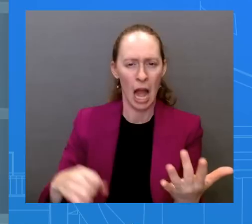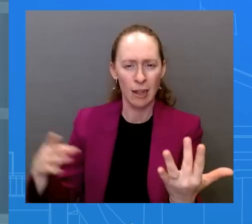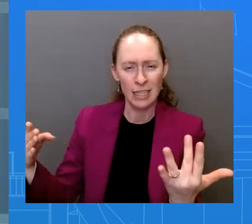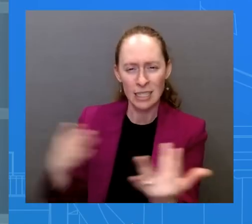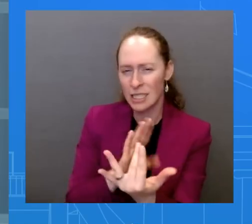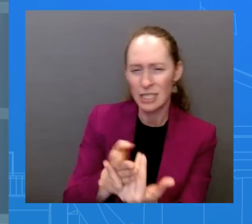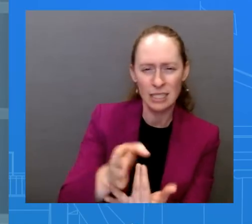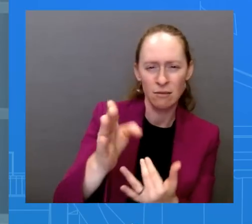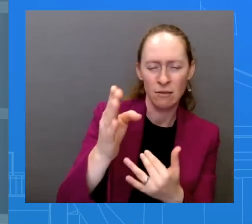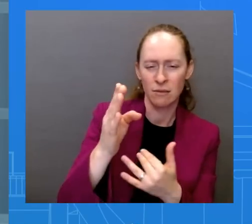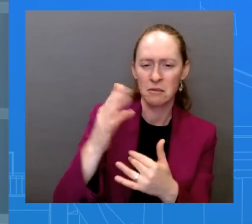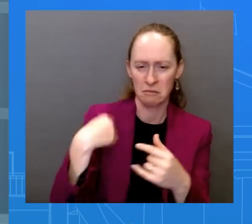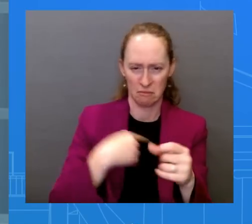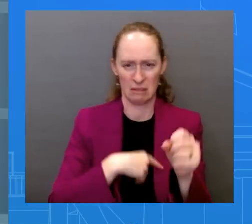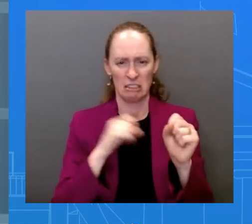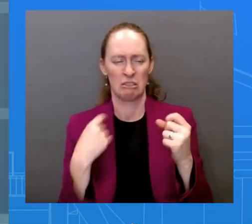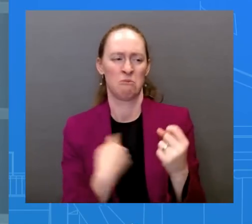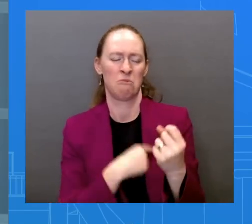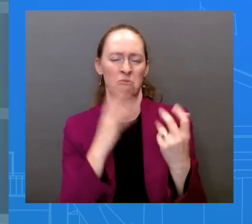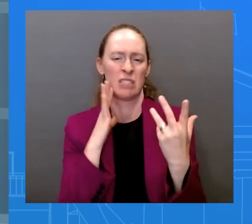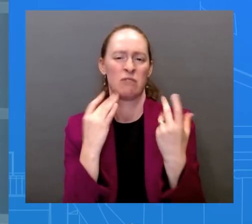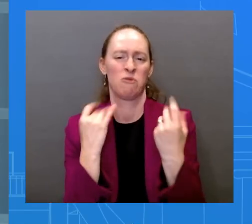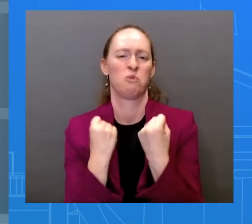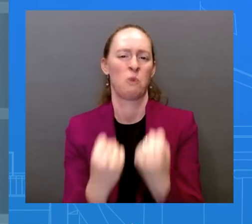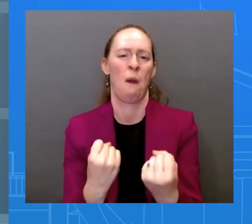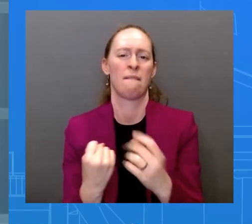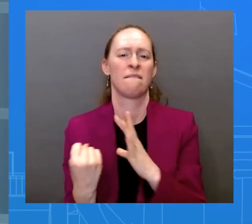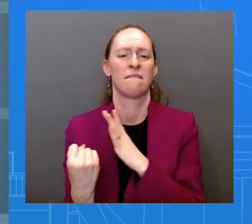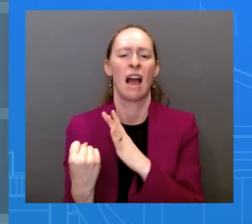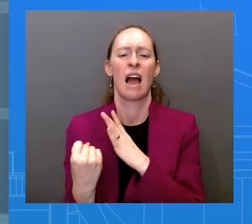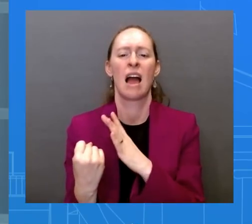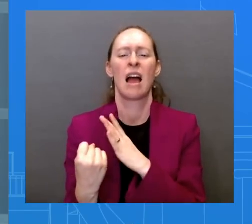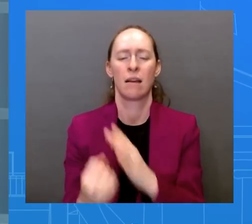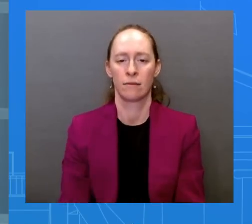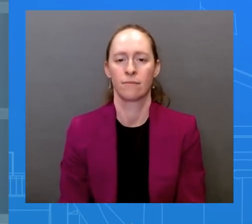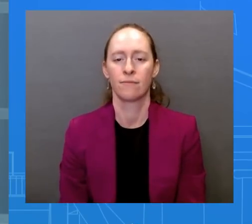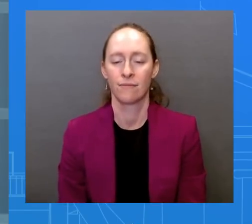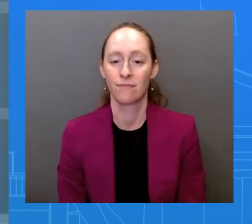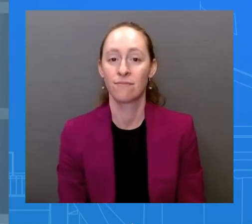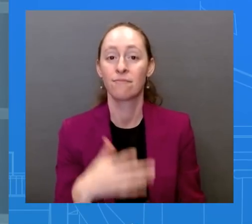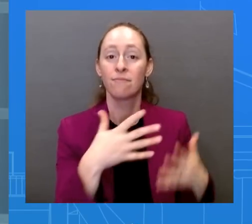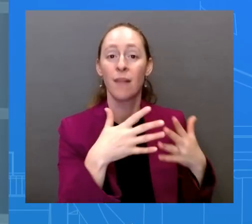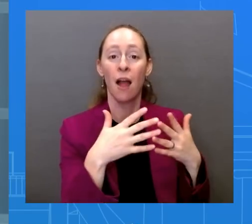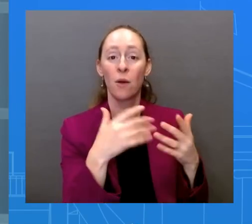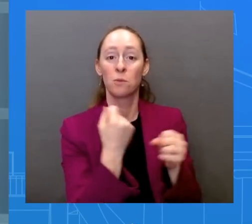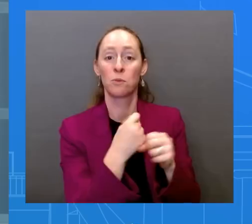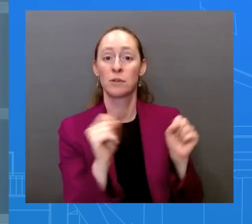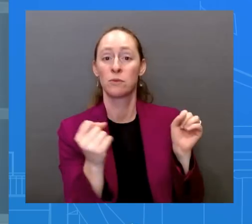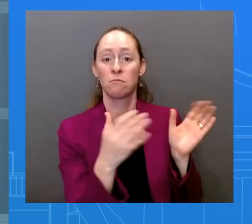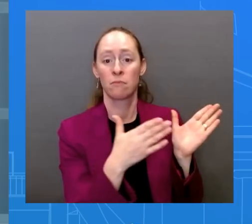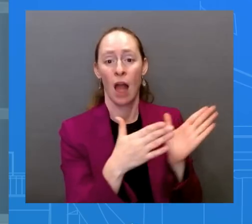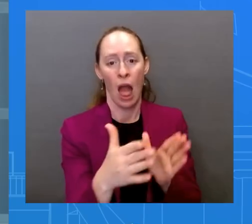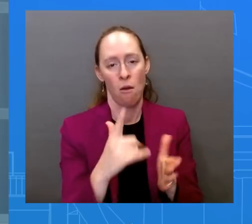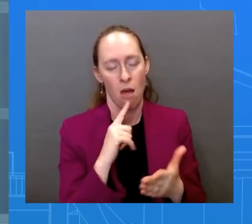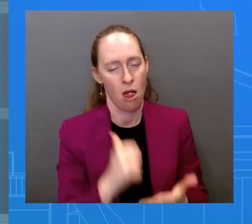position. The American Rescue Plan helped us recover from within with twin health and economic crises we